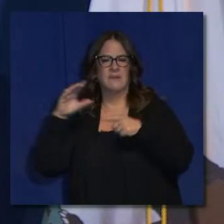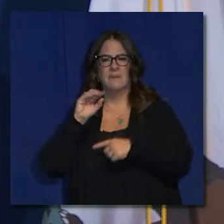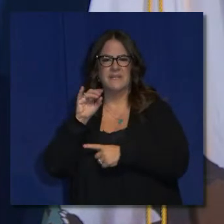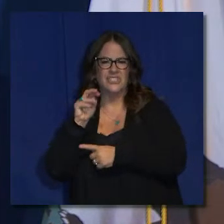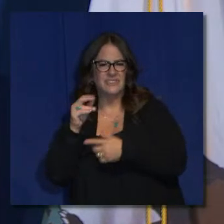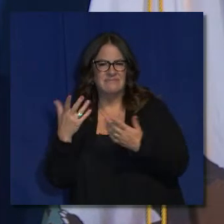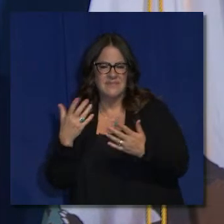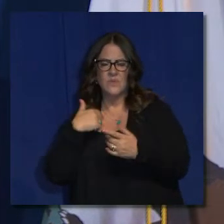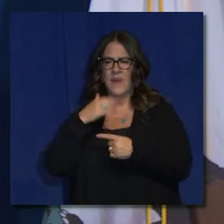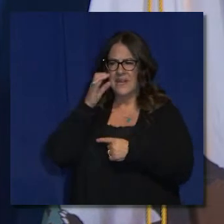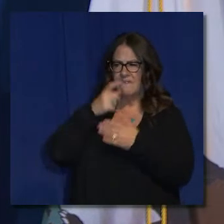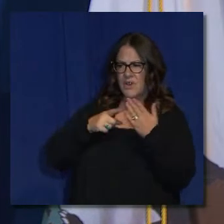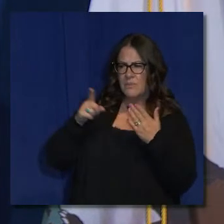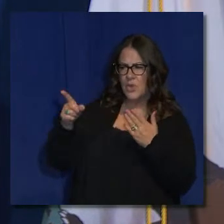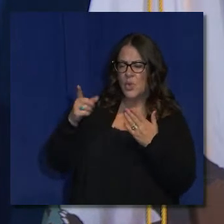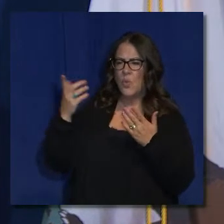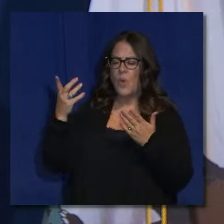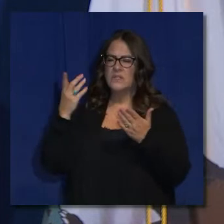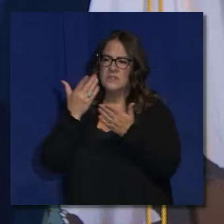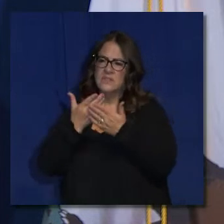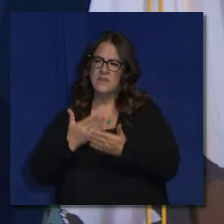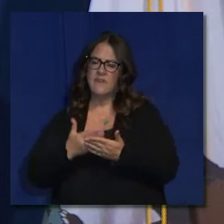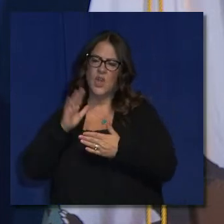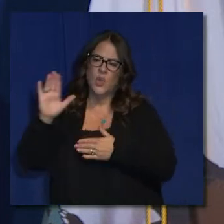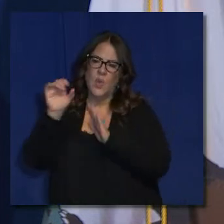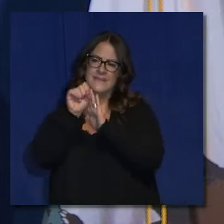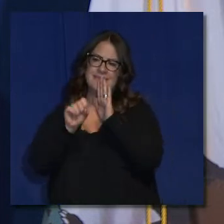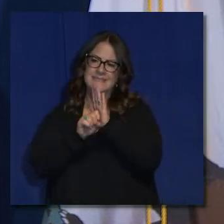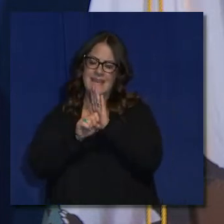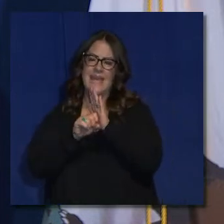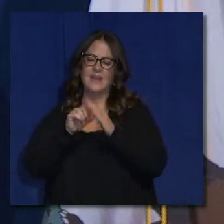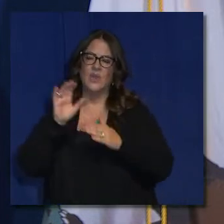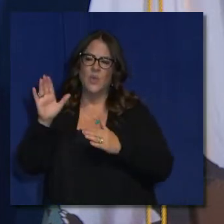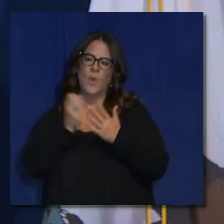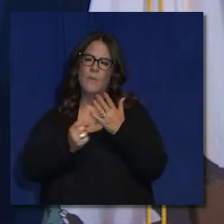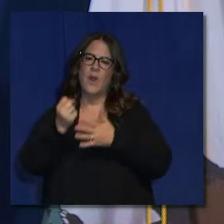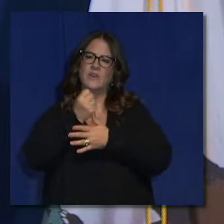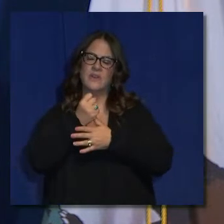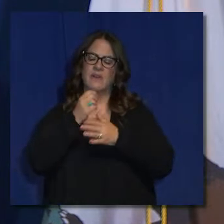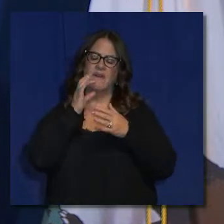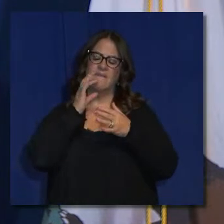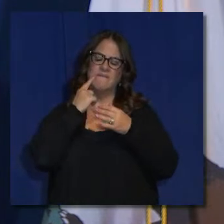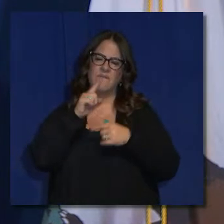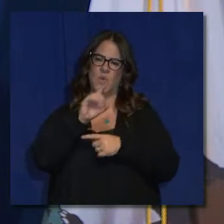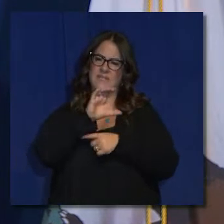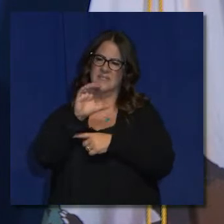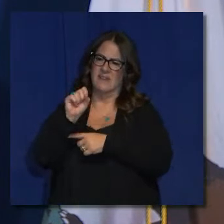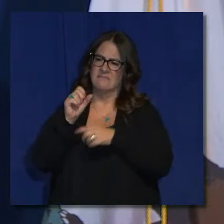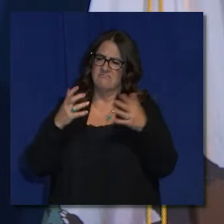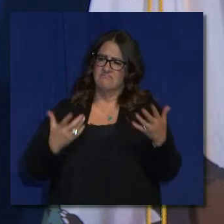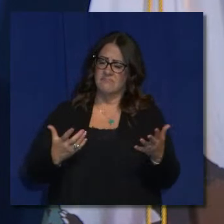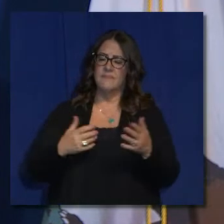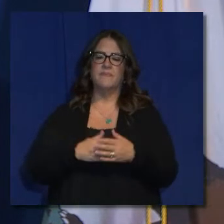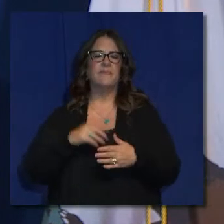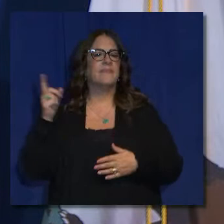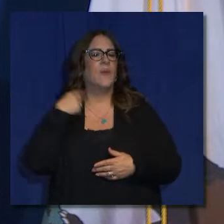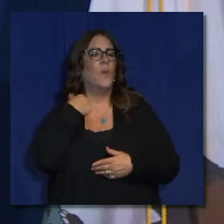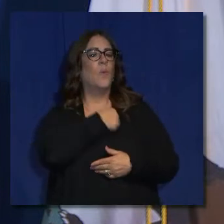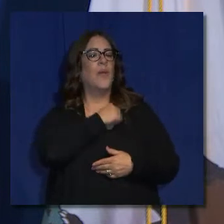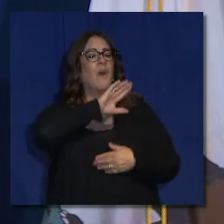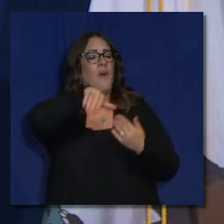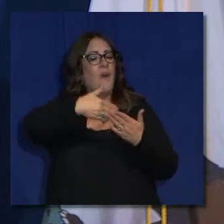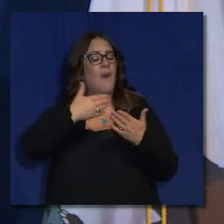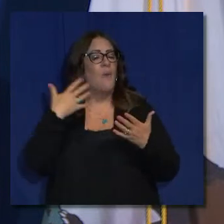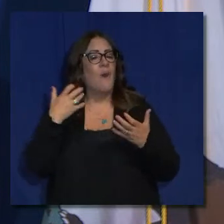you just a justification of the state's prioritization of CCS. We all want to achieve the same